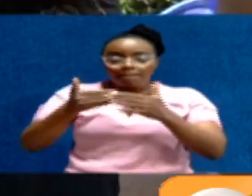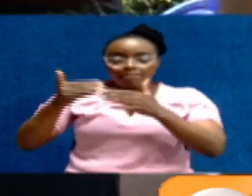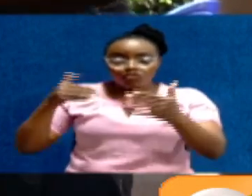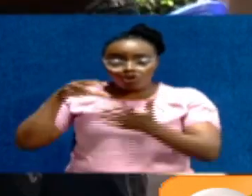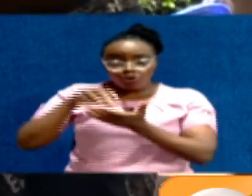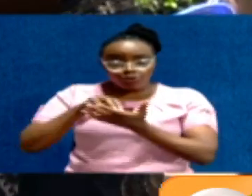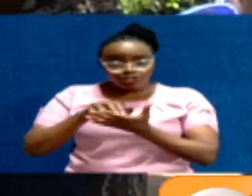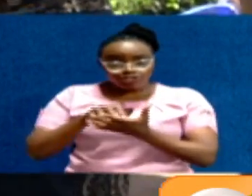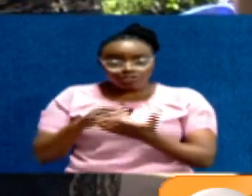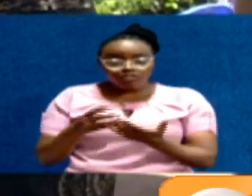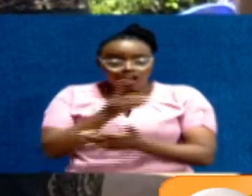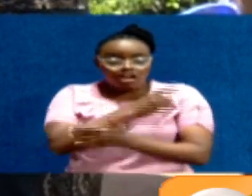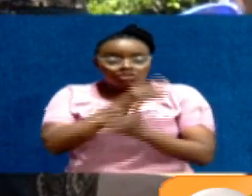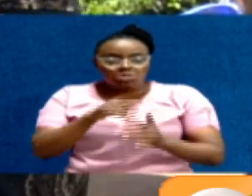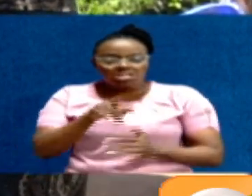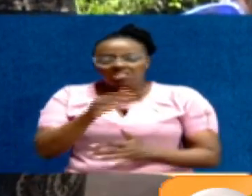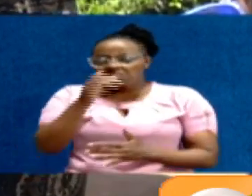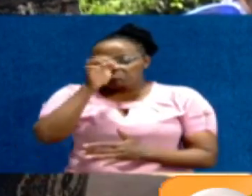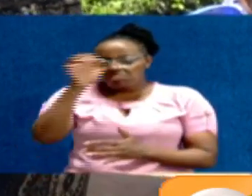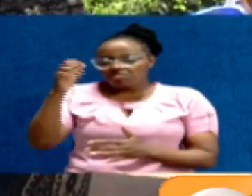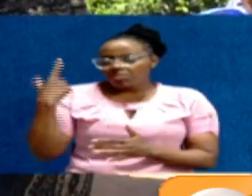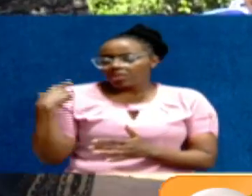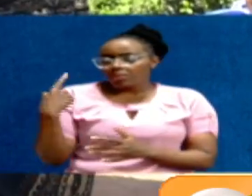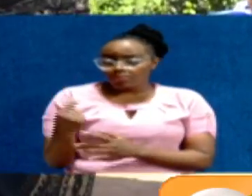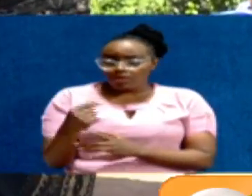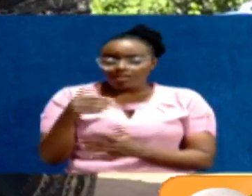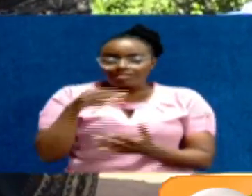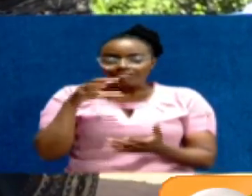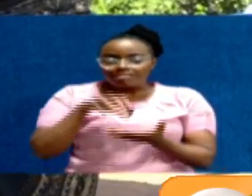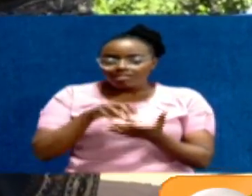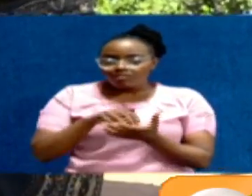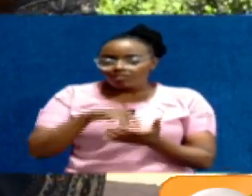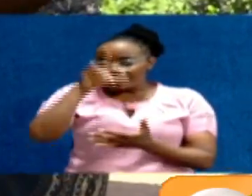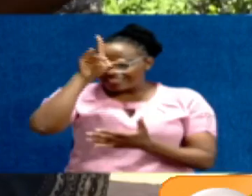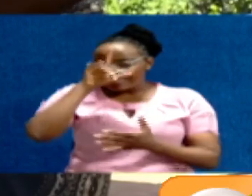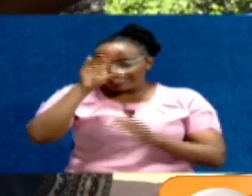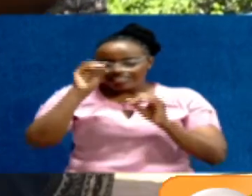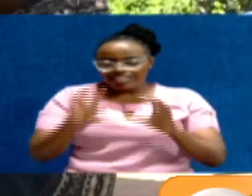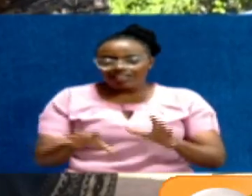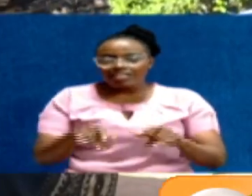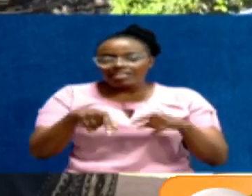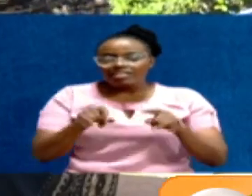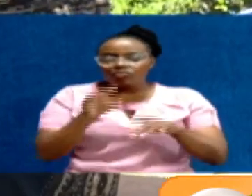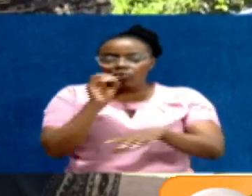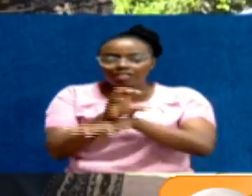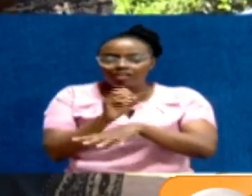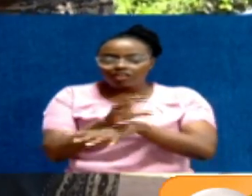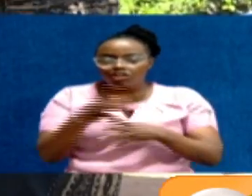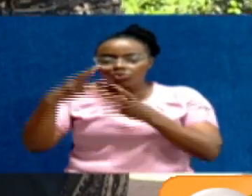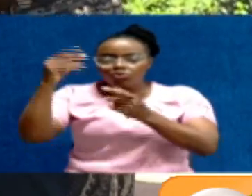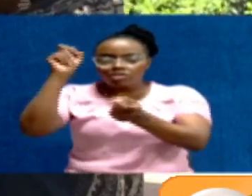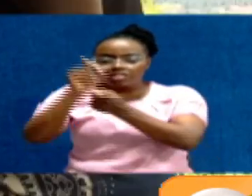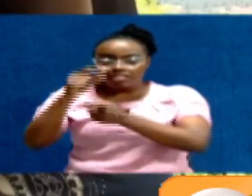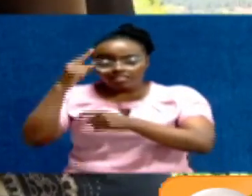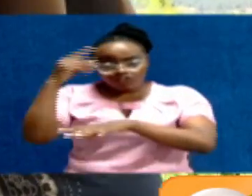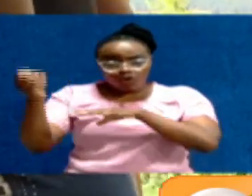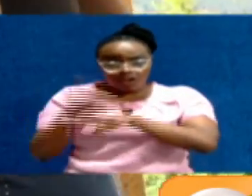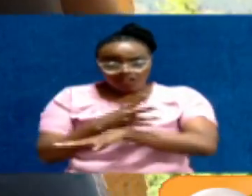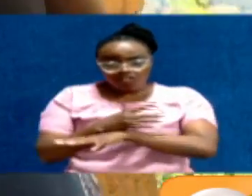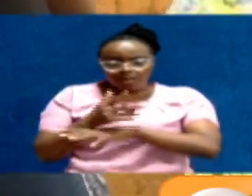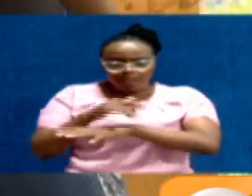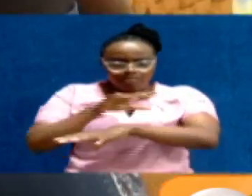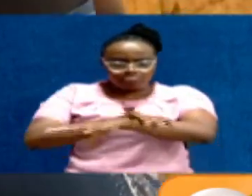previous conditions, doctors dismissed her latest condition as not being serious. She was advised to get tested for cancer.